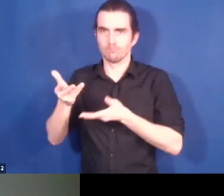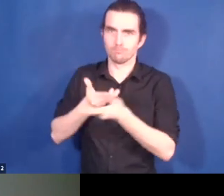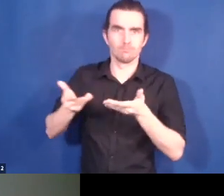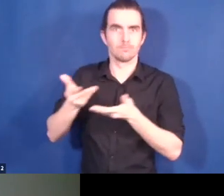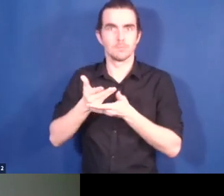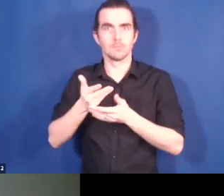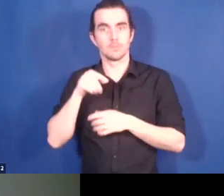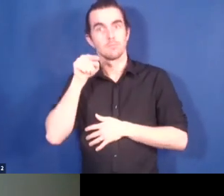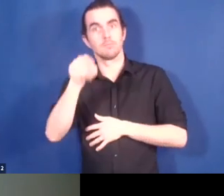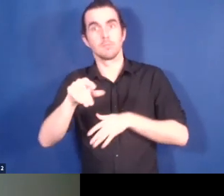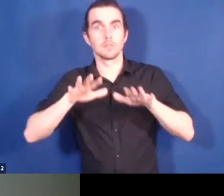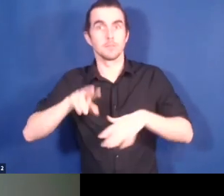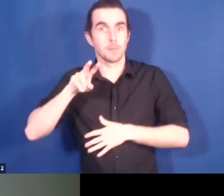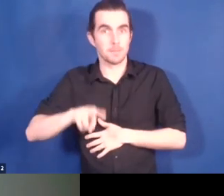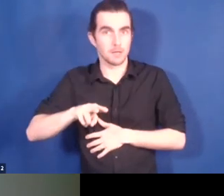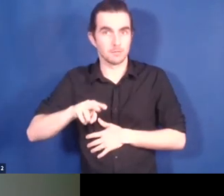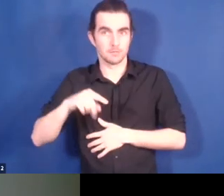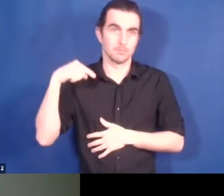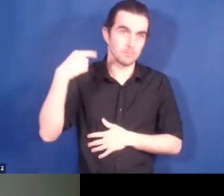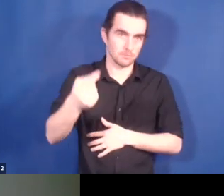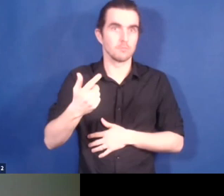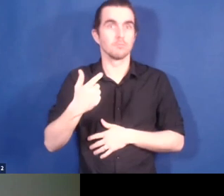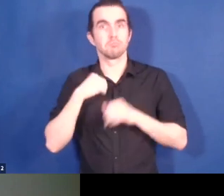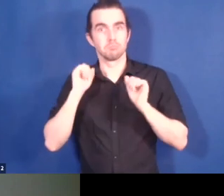that, as you have just said,